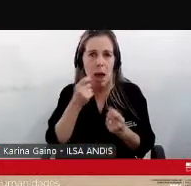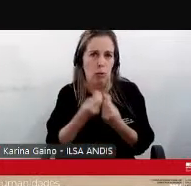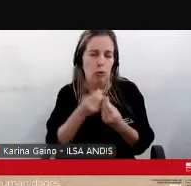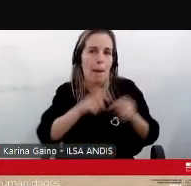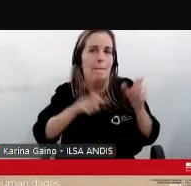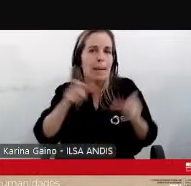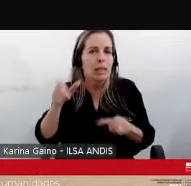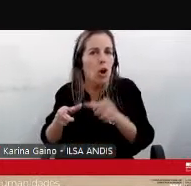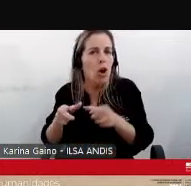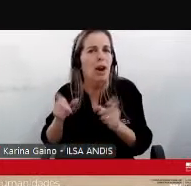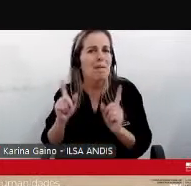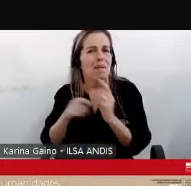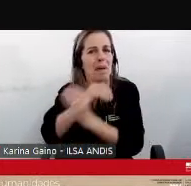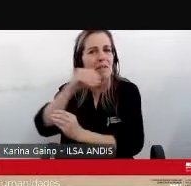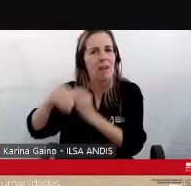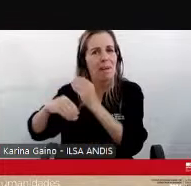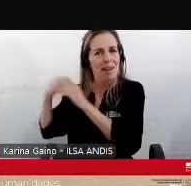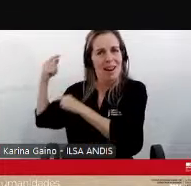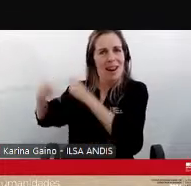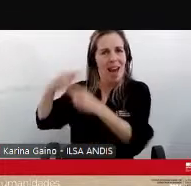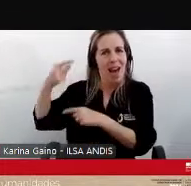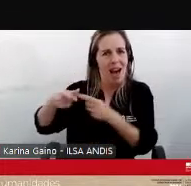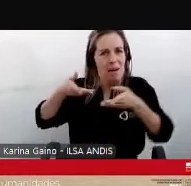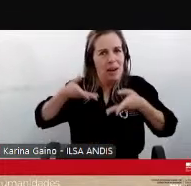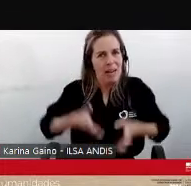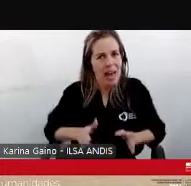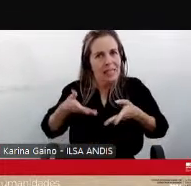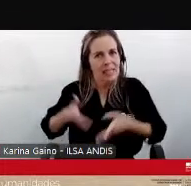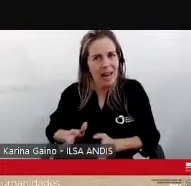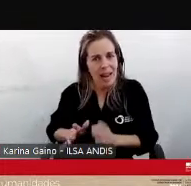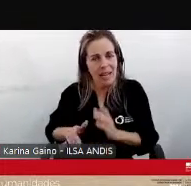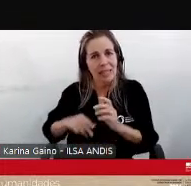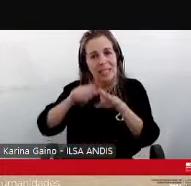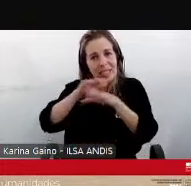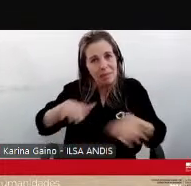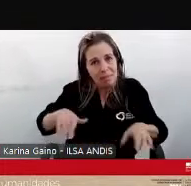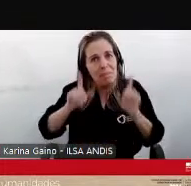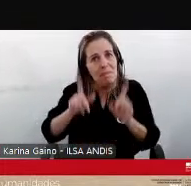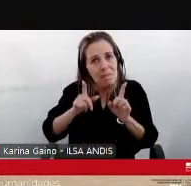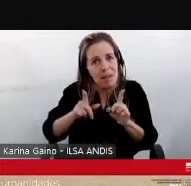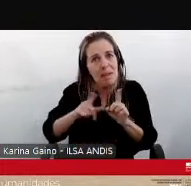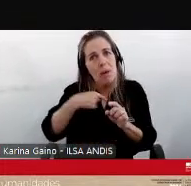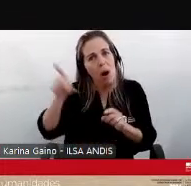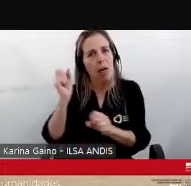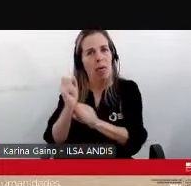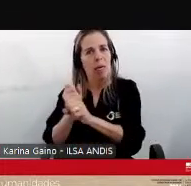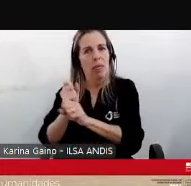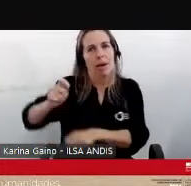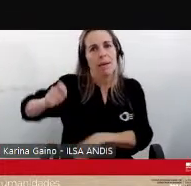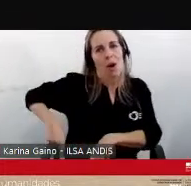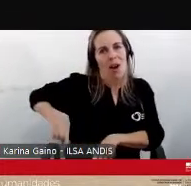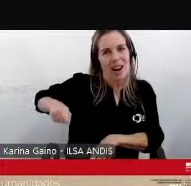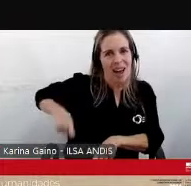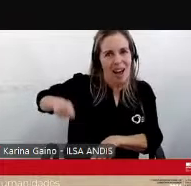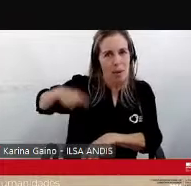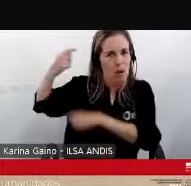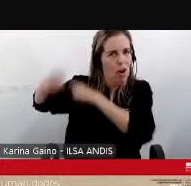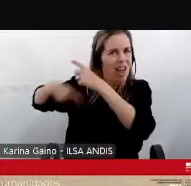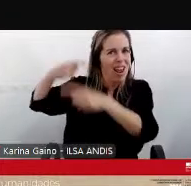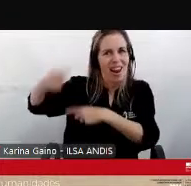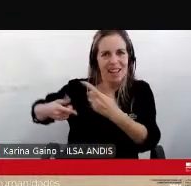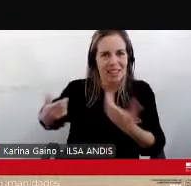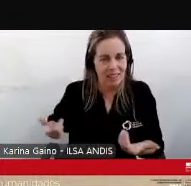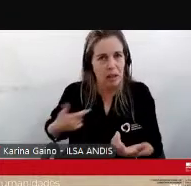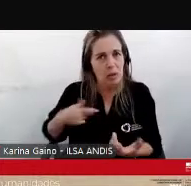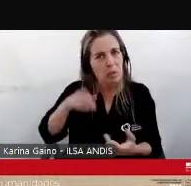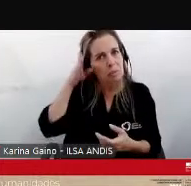kilns. And I have also done research in different countries in Africa over the years, but we aren't